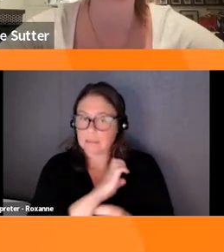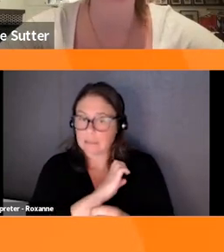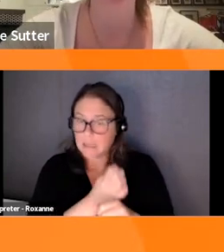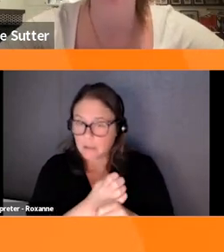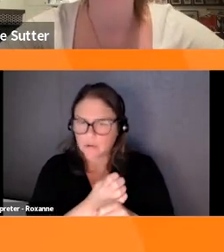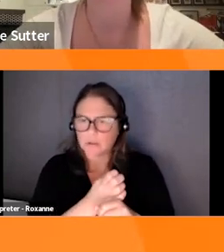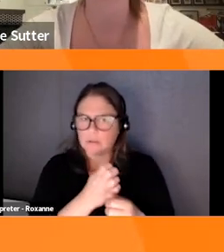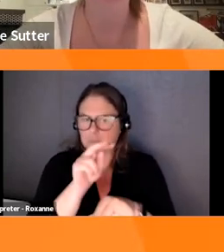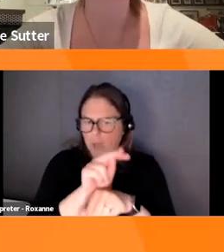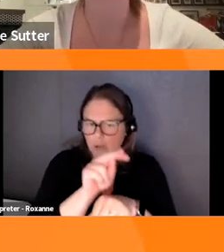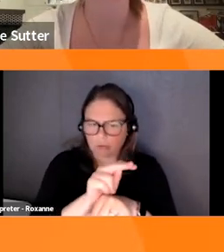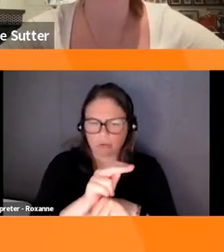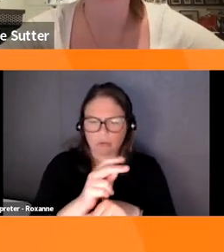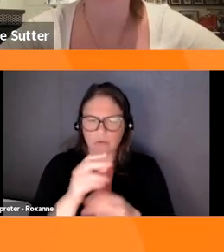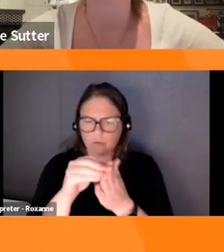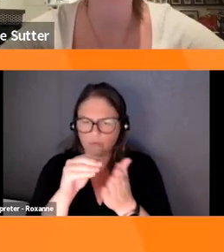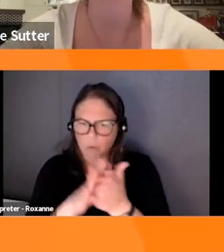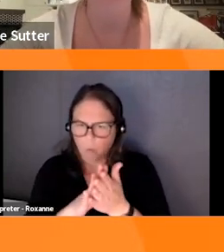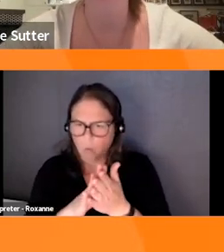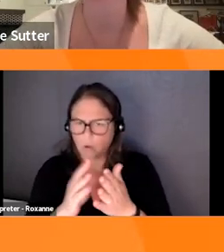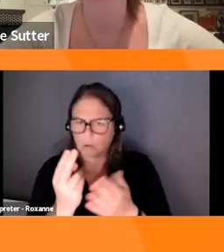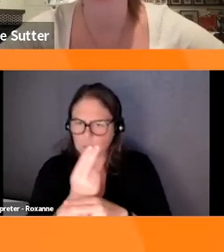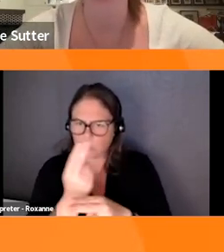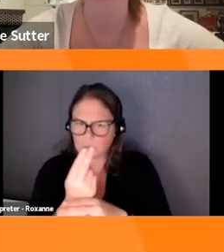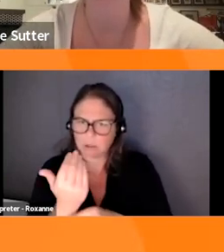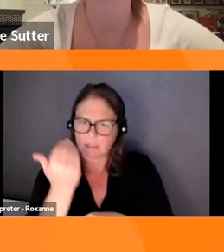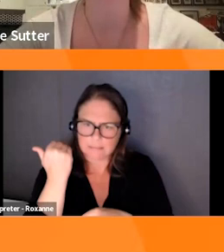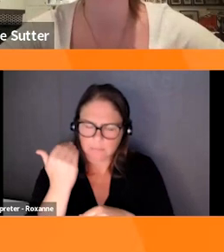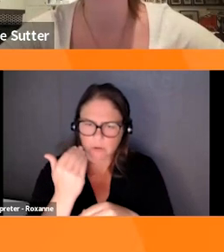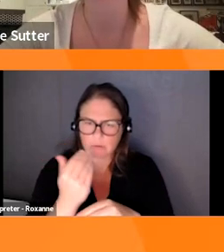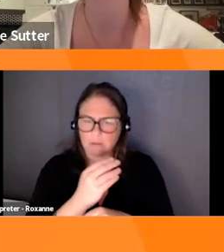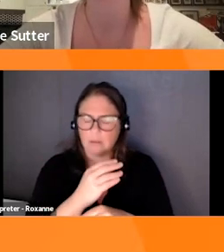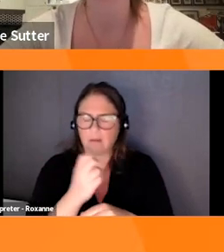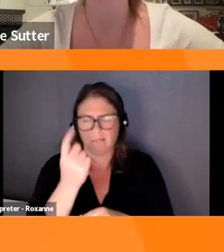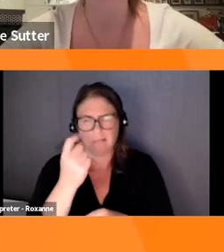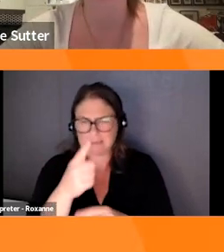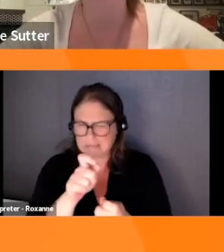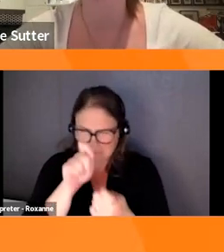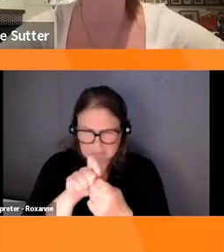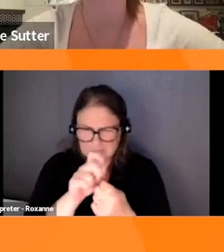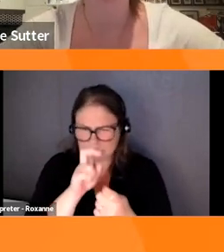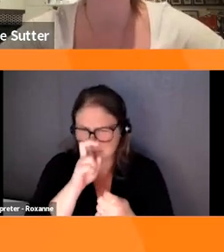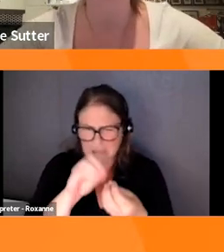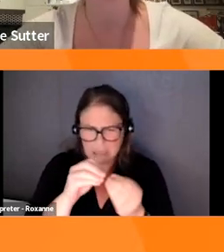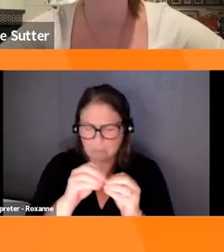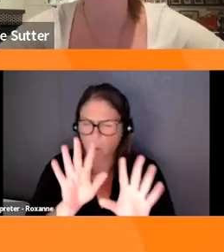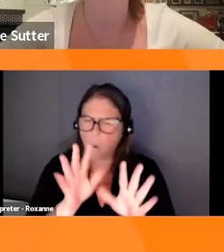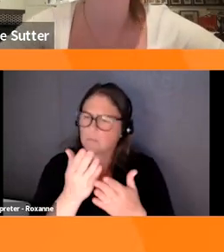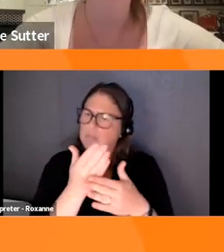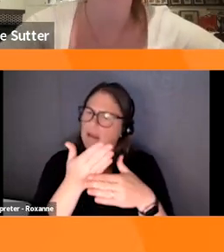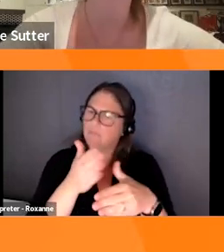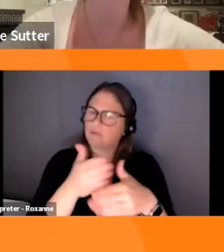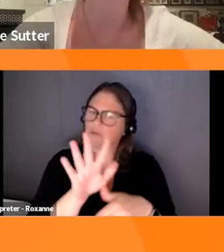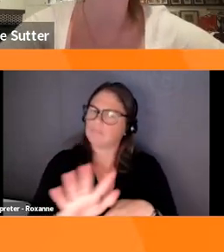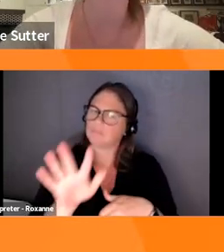energy usage. They do ask for some approximate percentages. They don't need to be 100%, but the more accurate they are is